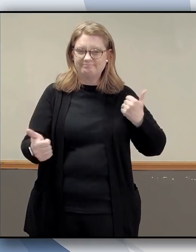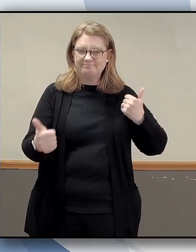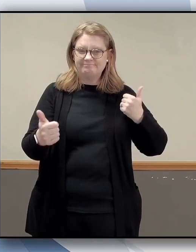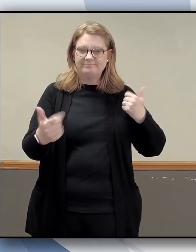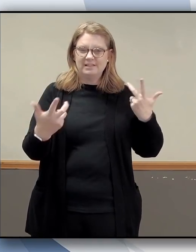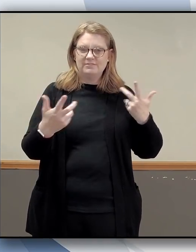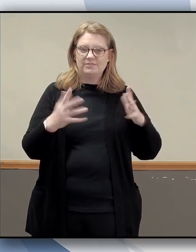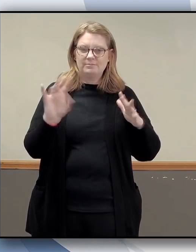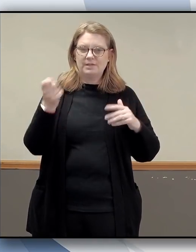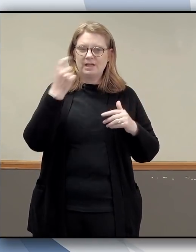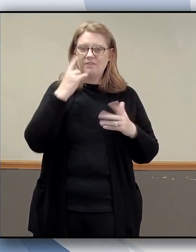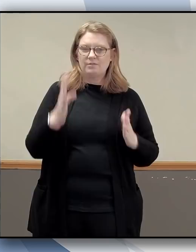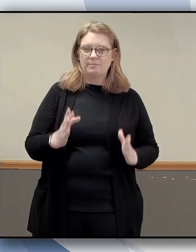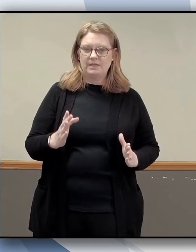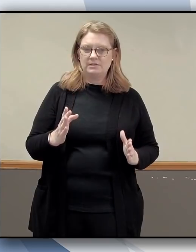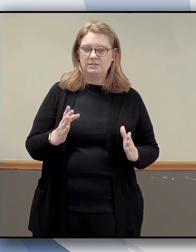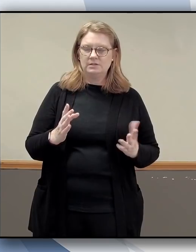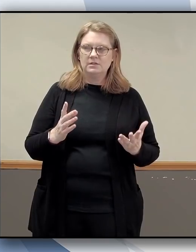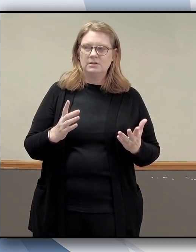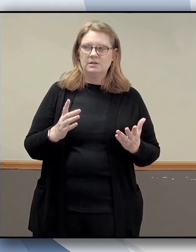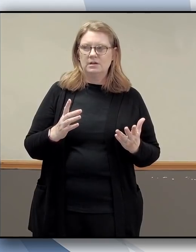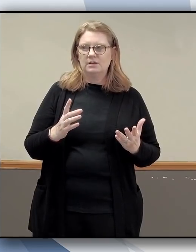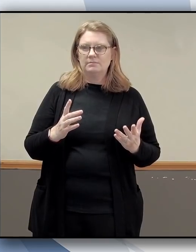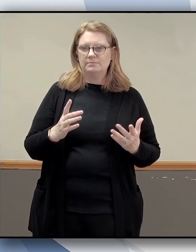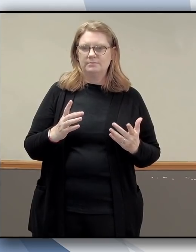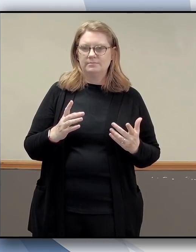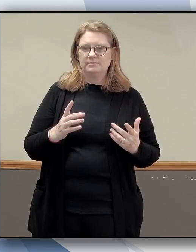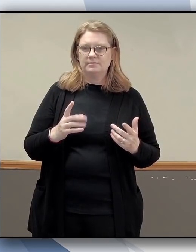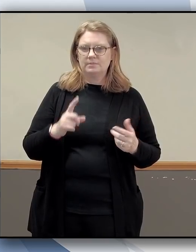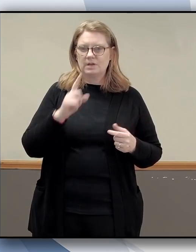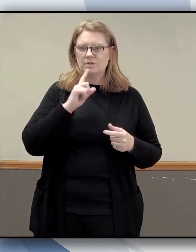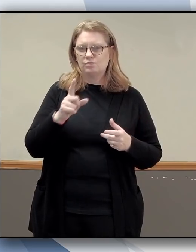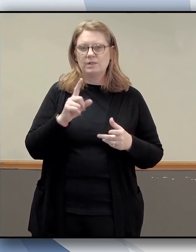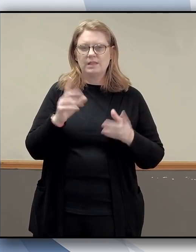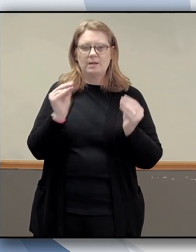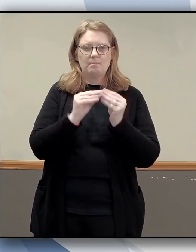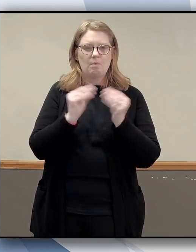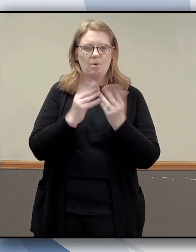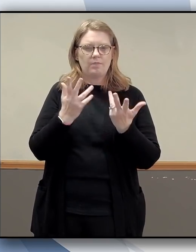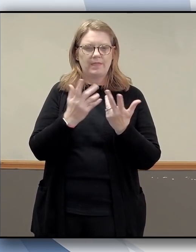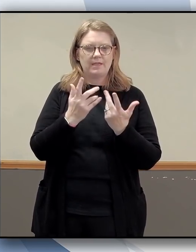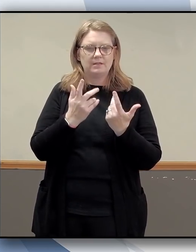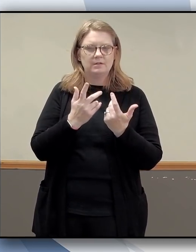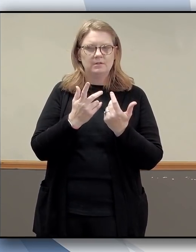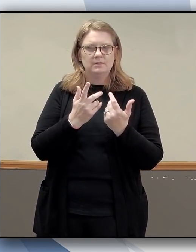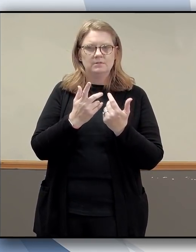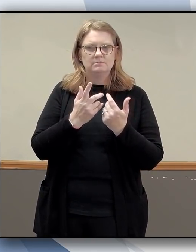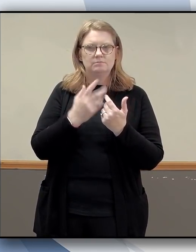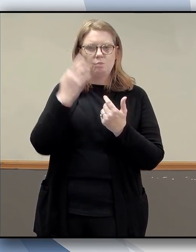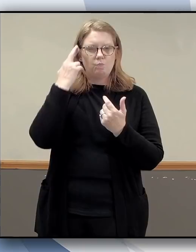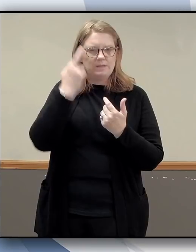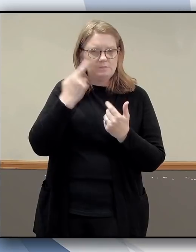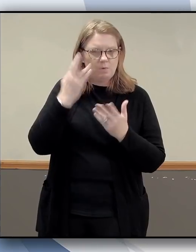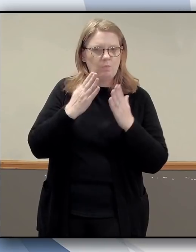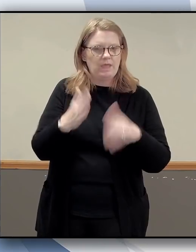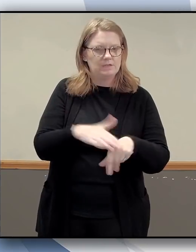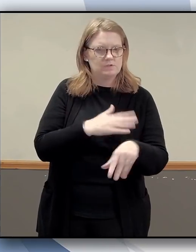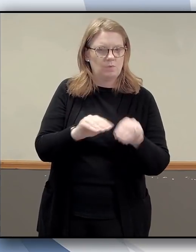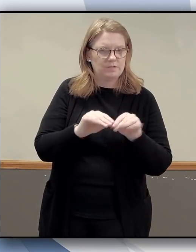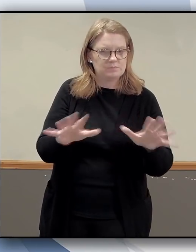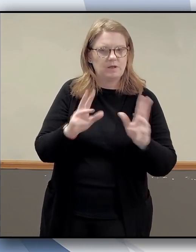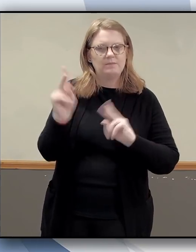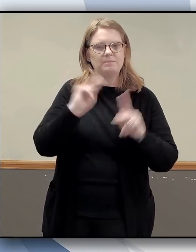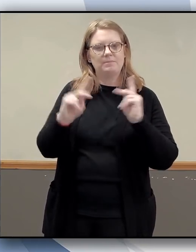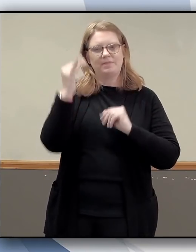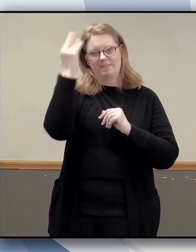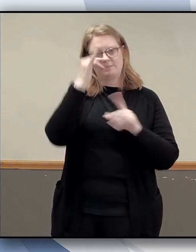becomes ideological and less becomes a practical thing about slowing the spread. Back to Matt, and then Dave. Did you have